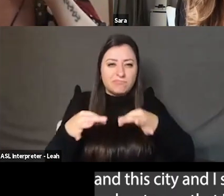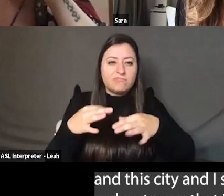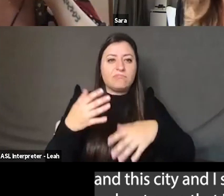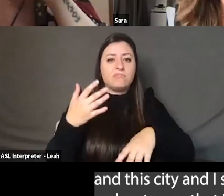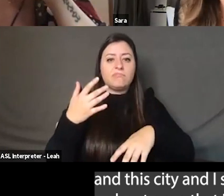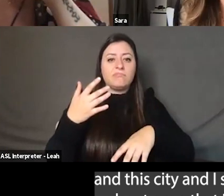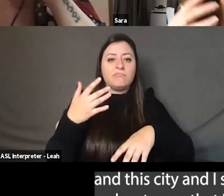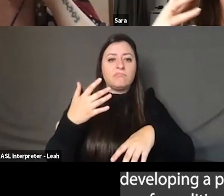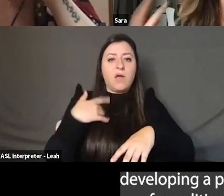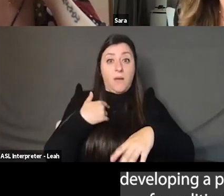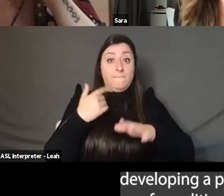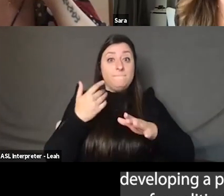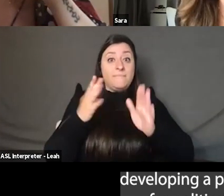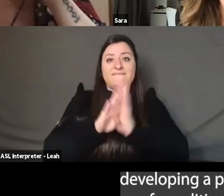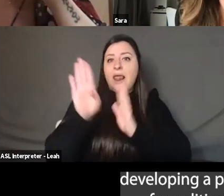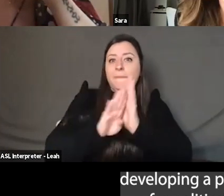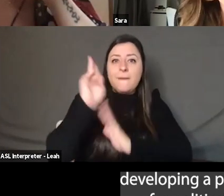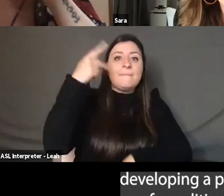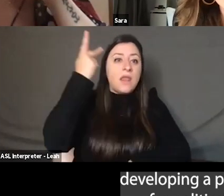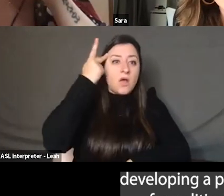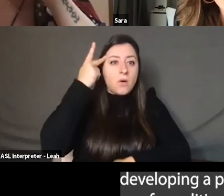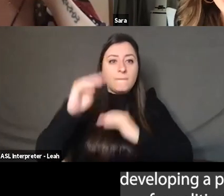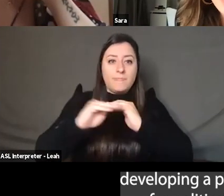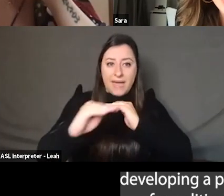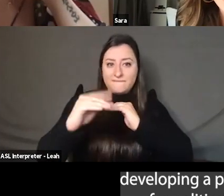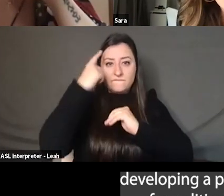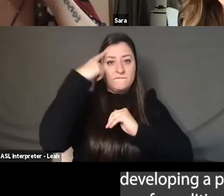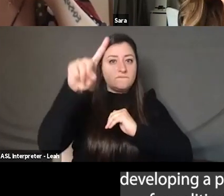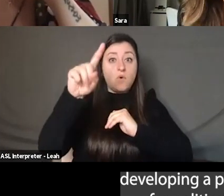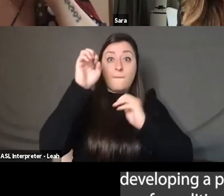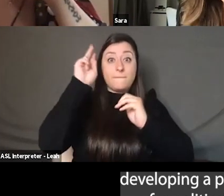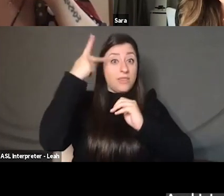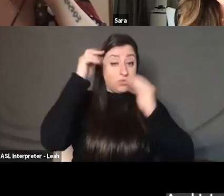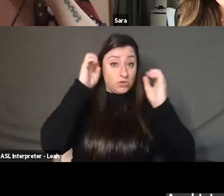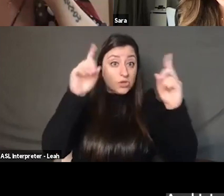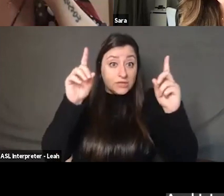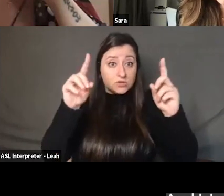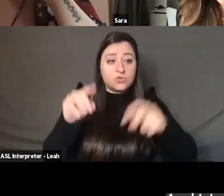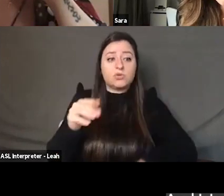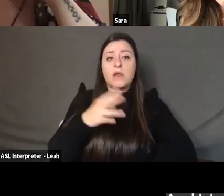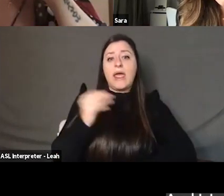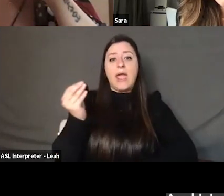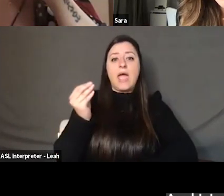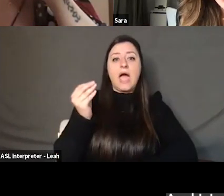was planning, I'm developing a political platform for political education. And